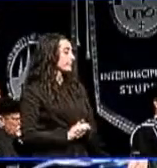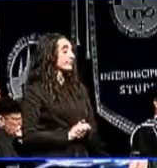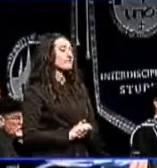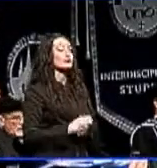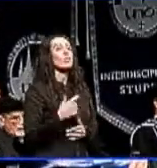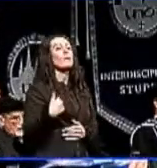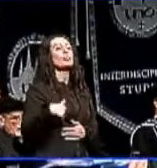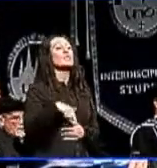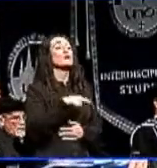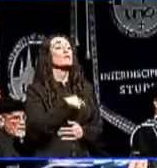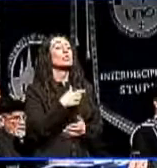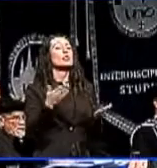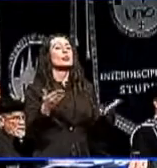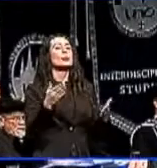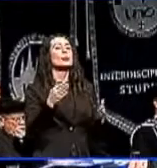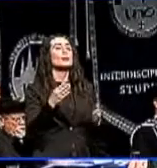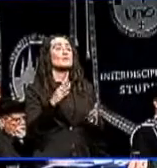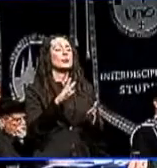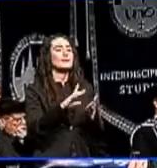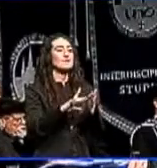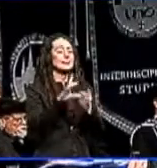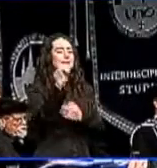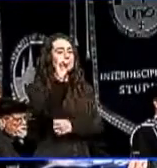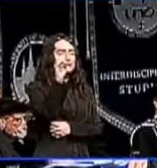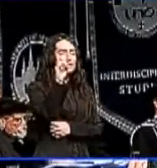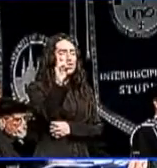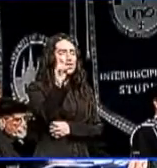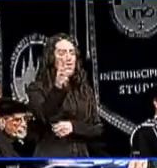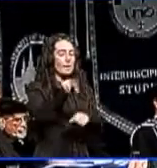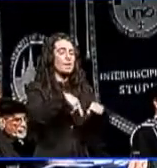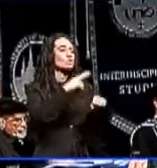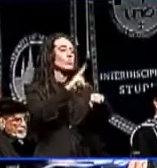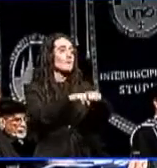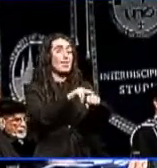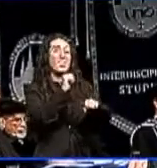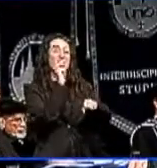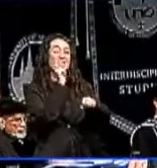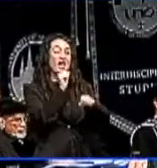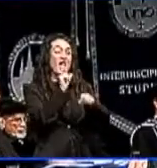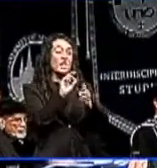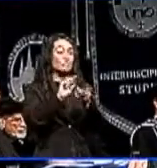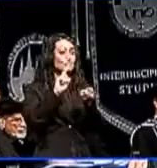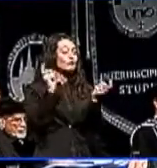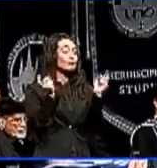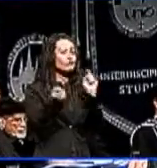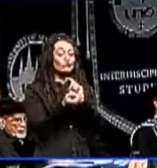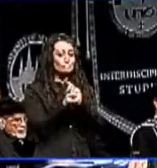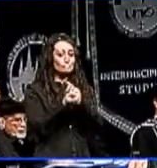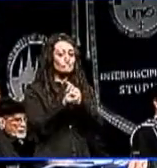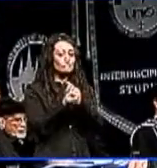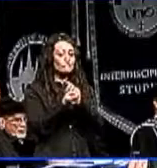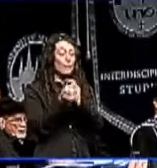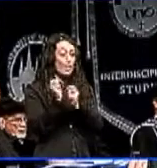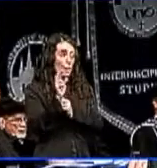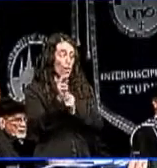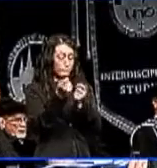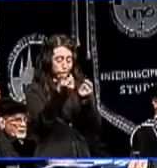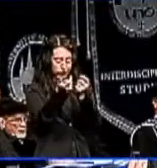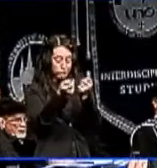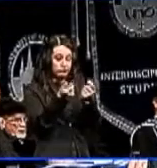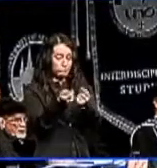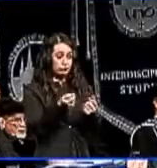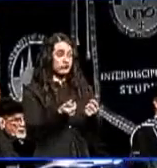of this democratic nation do not address or narrow these